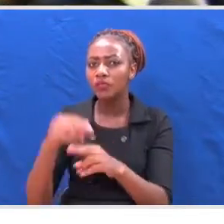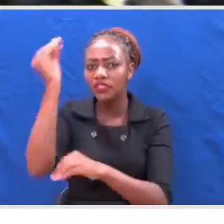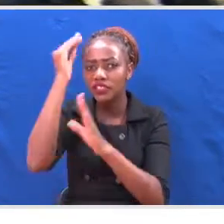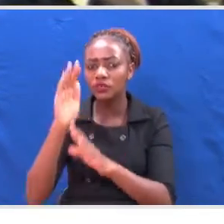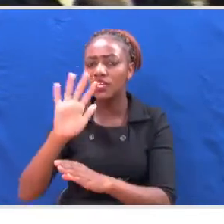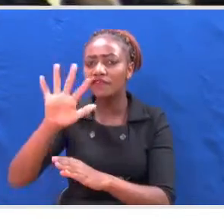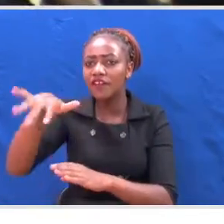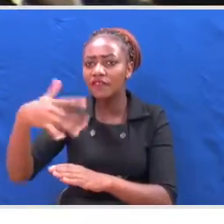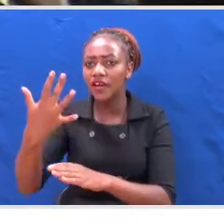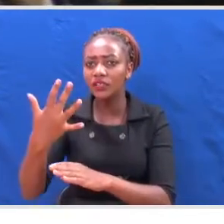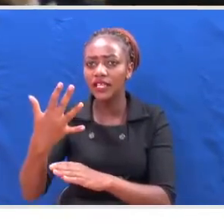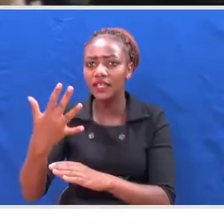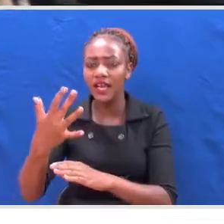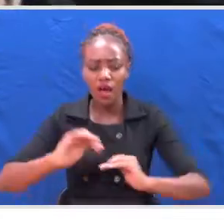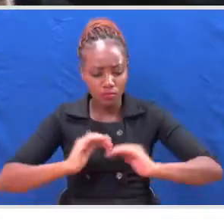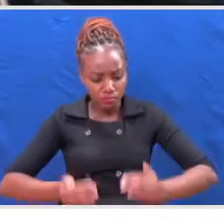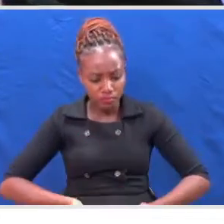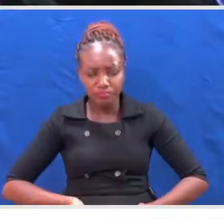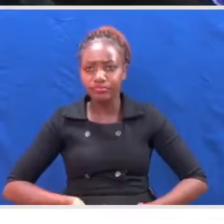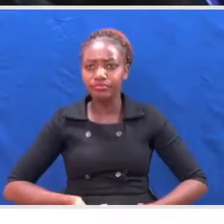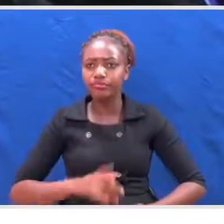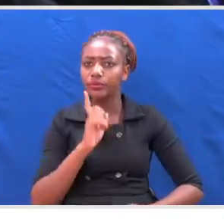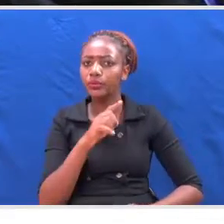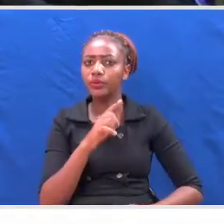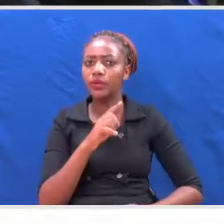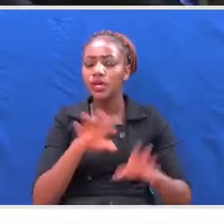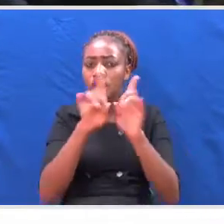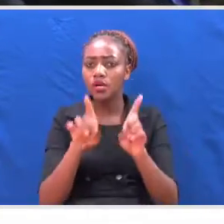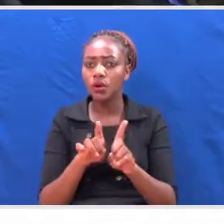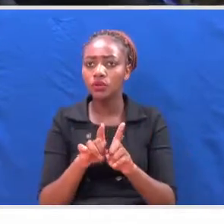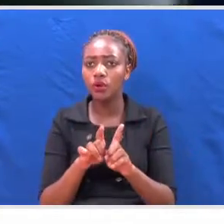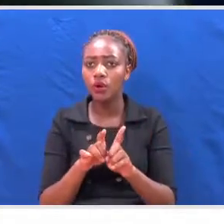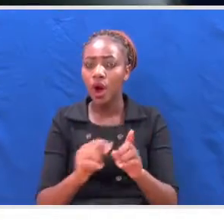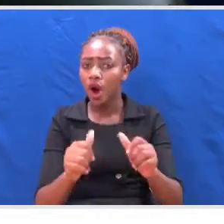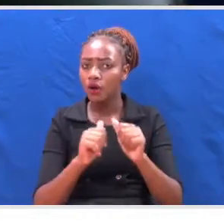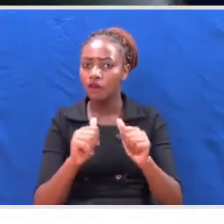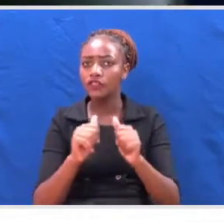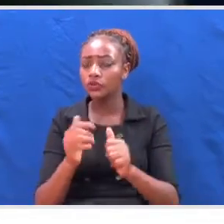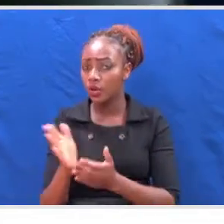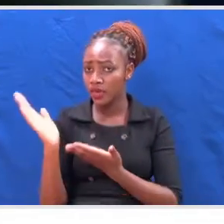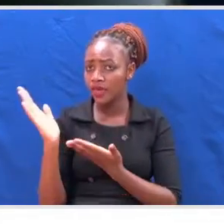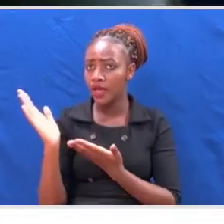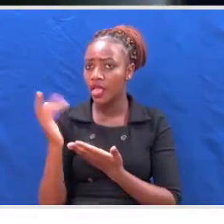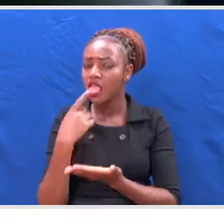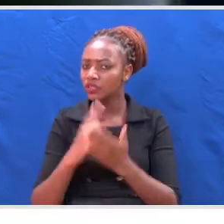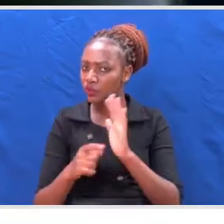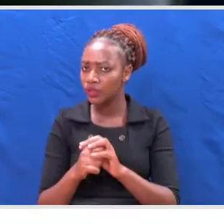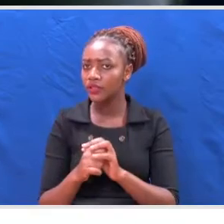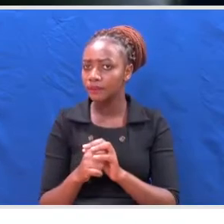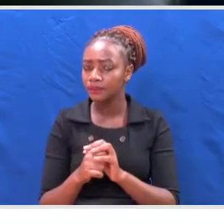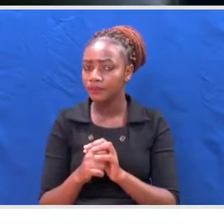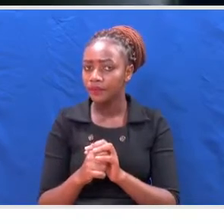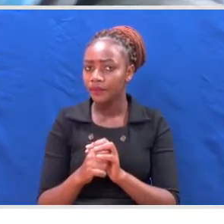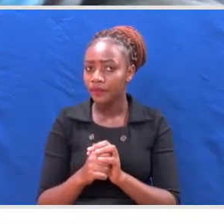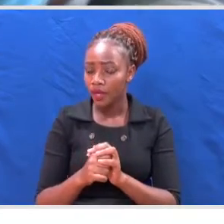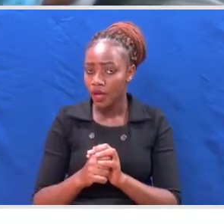5,000 wameripotiwa kuwa na mimba za mapema. Mshirikishi wa eneo hilo George Natembea akitaja kuwa mkurugenzi wa